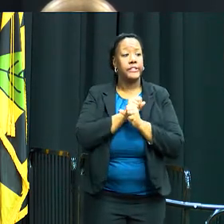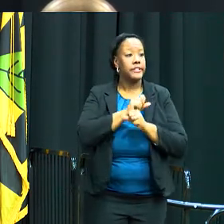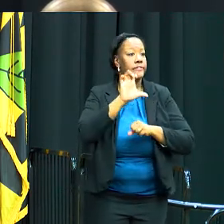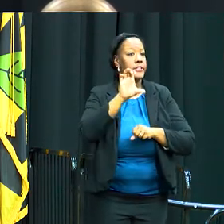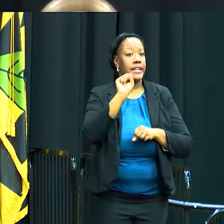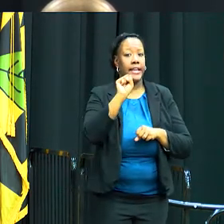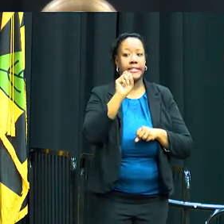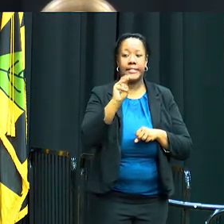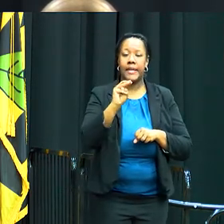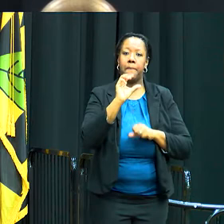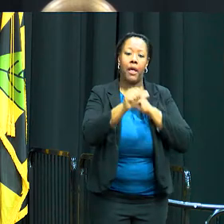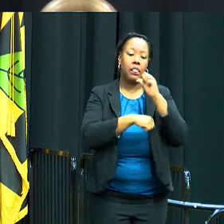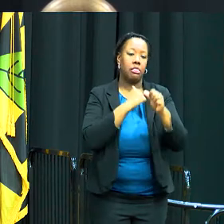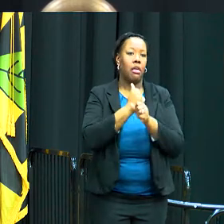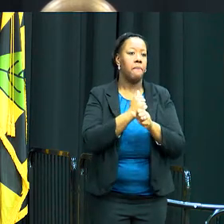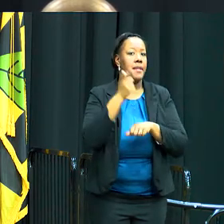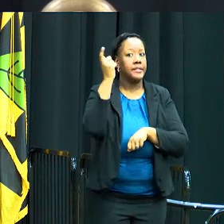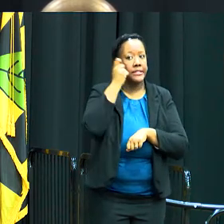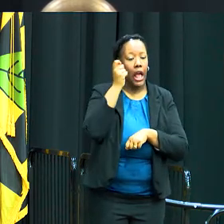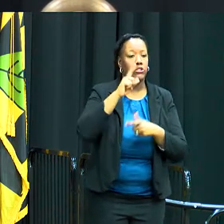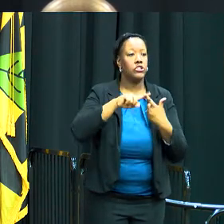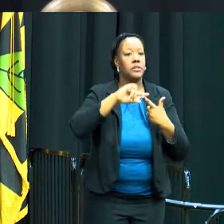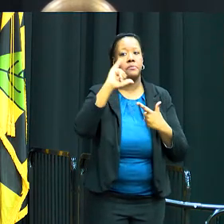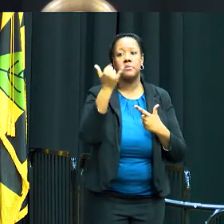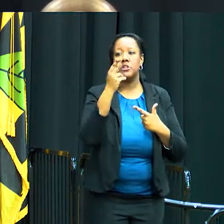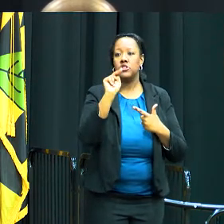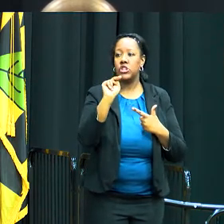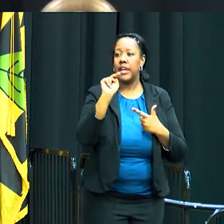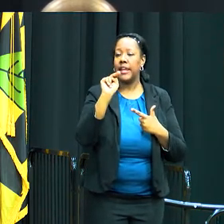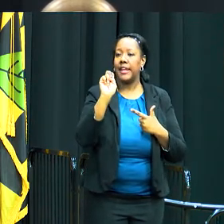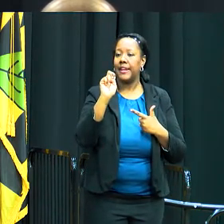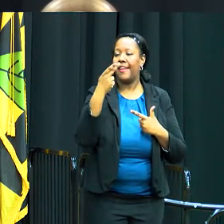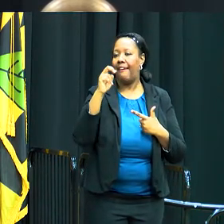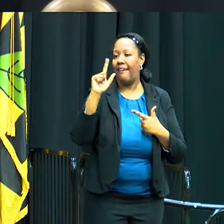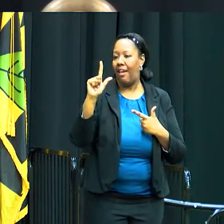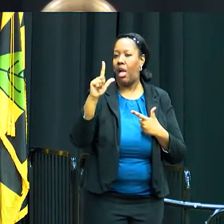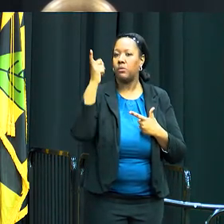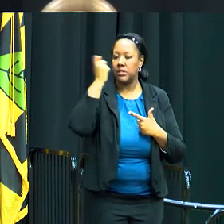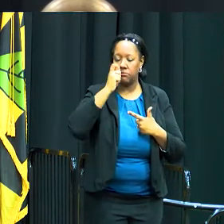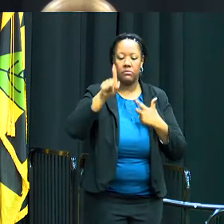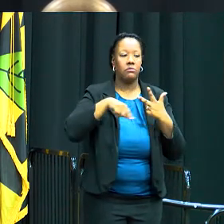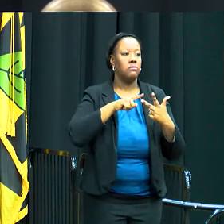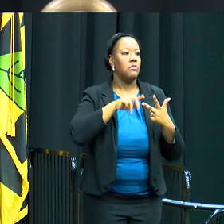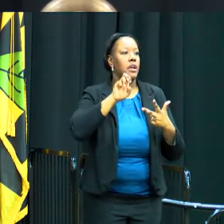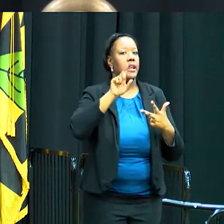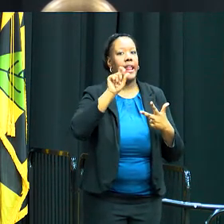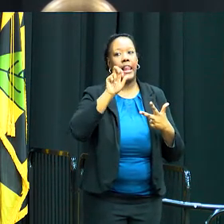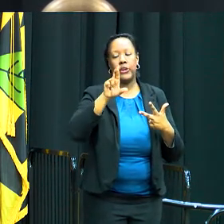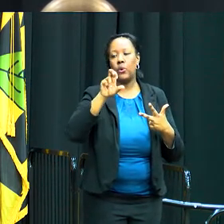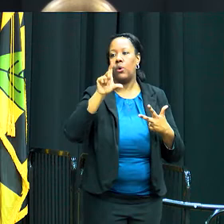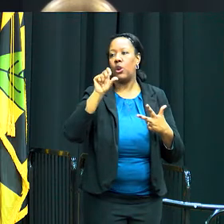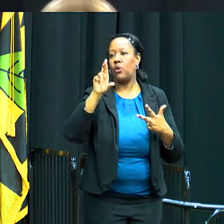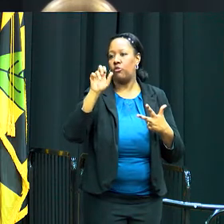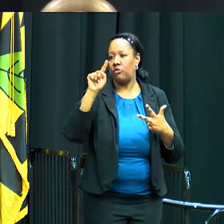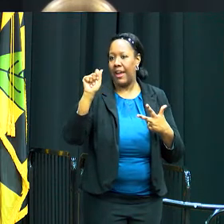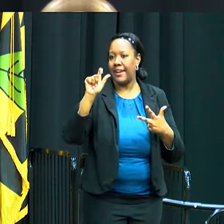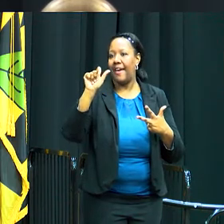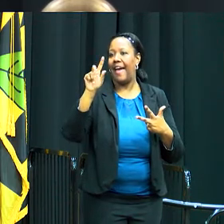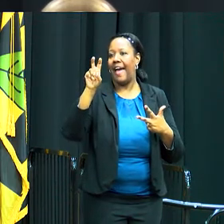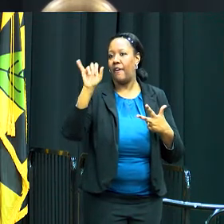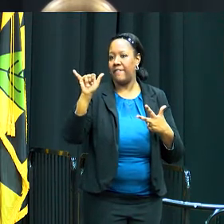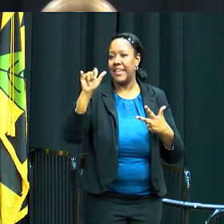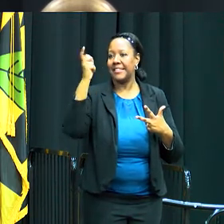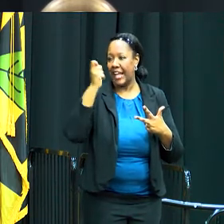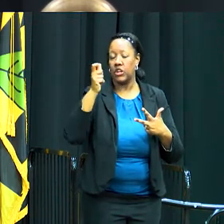CSM Alumni Scholarship, the Jane Hale Cypher Scholarship, and the Eleanor Loretta Alvey Scholarship. Please